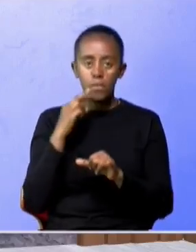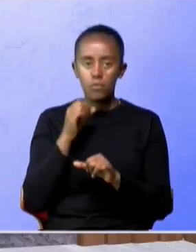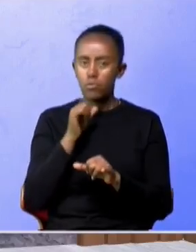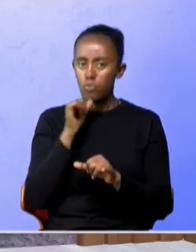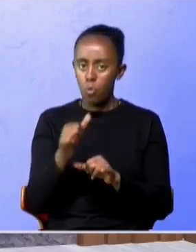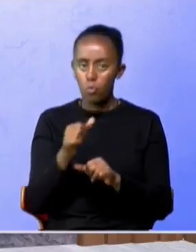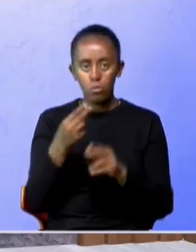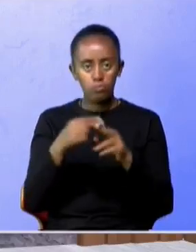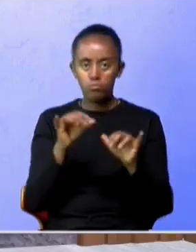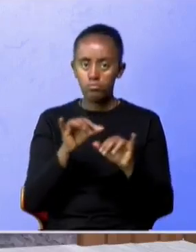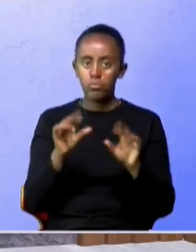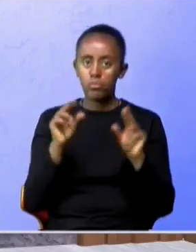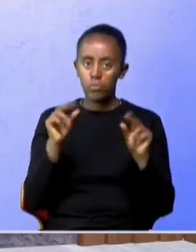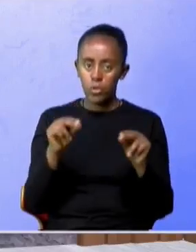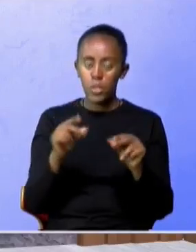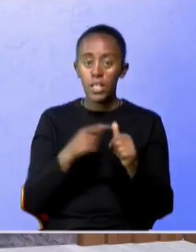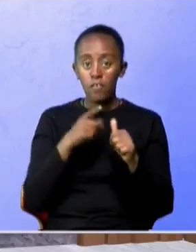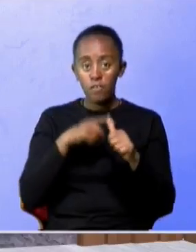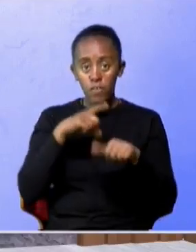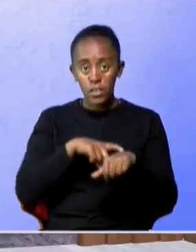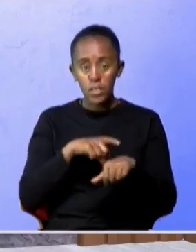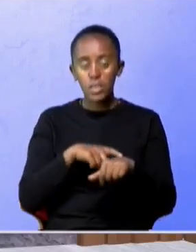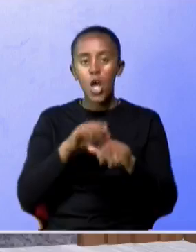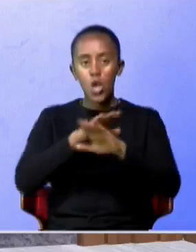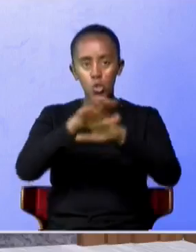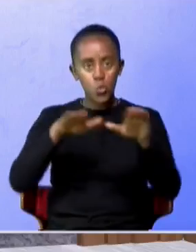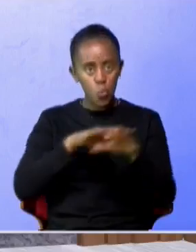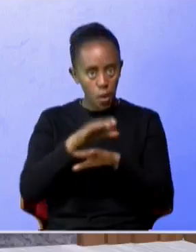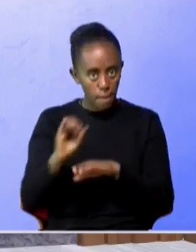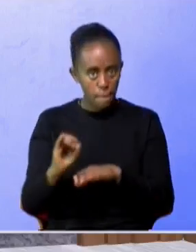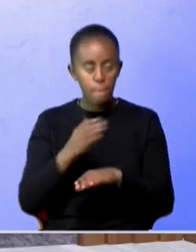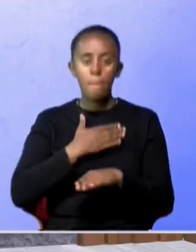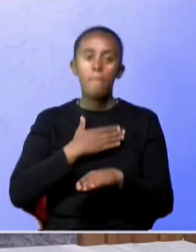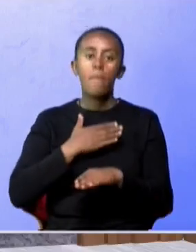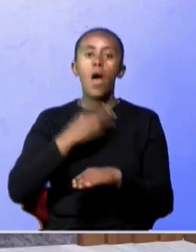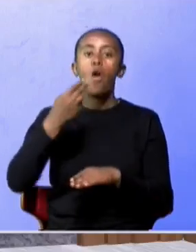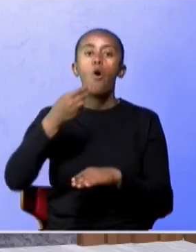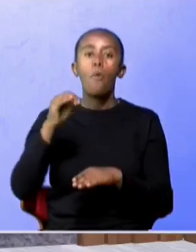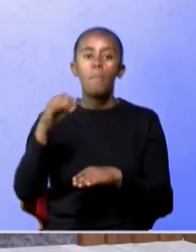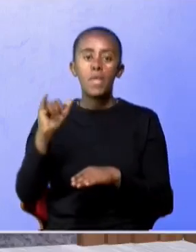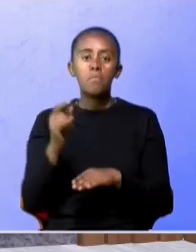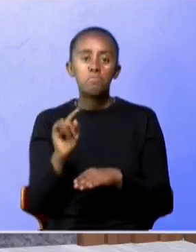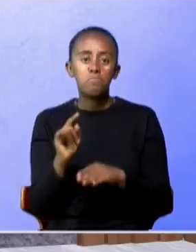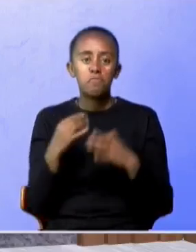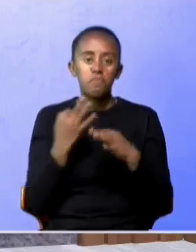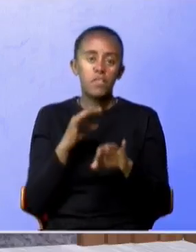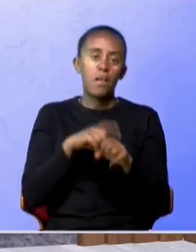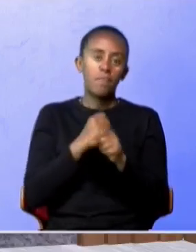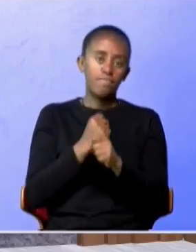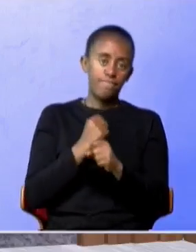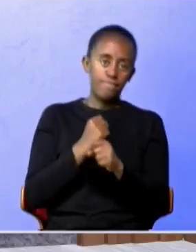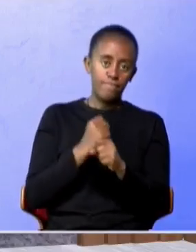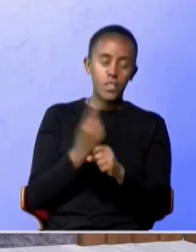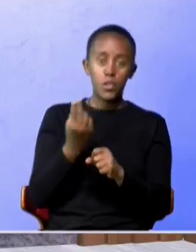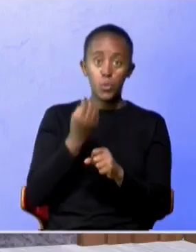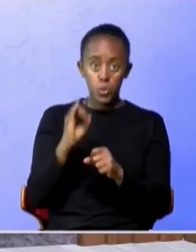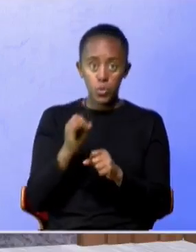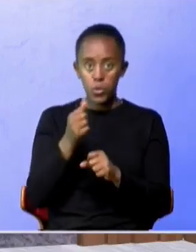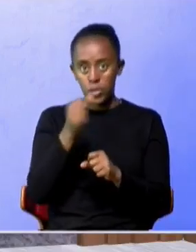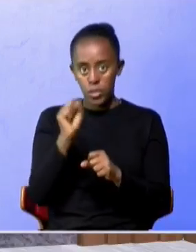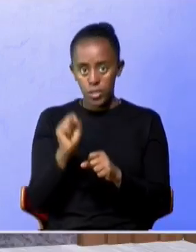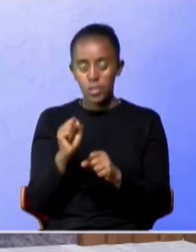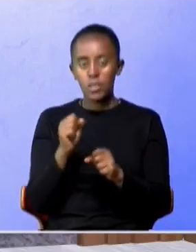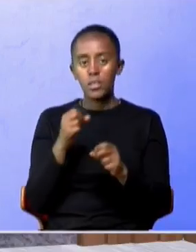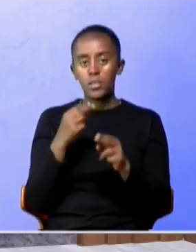a noun. In the first case, swimming is my hobby. So in the first case, we're using it as a noun. If that is